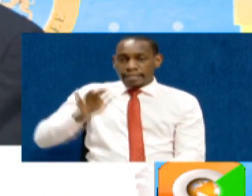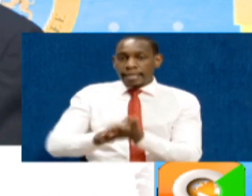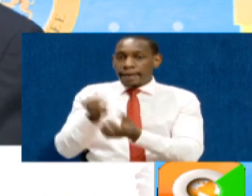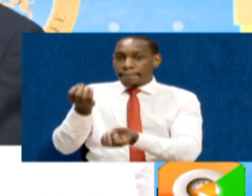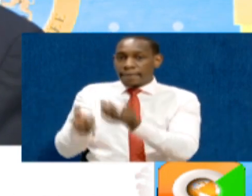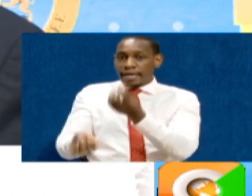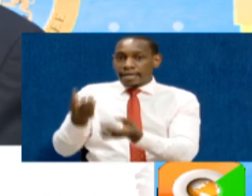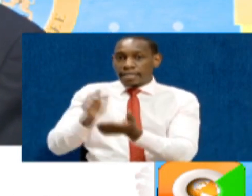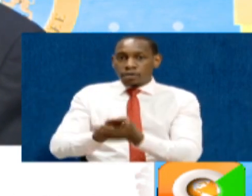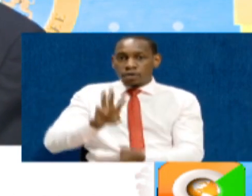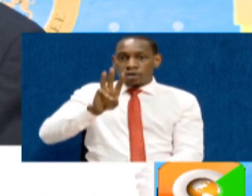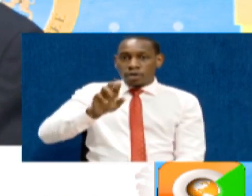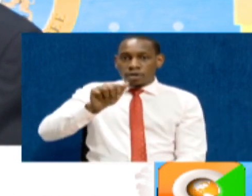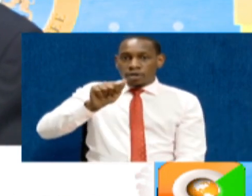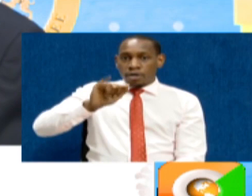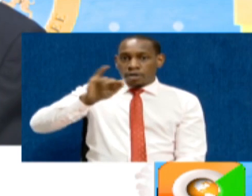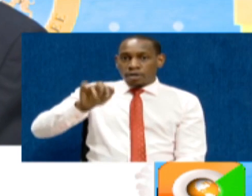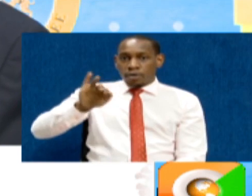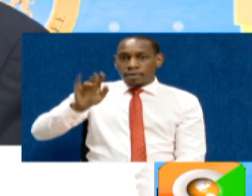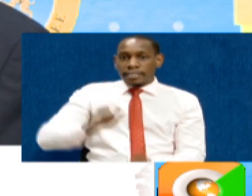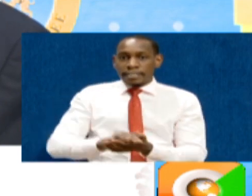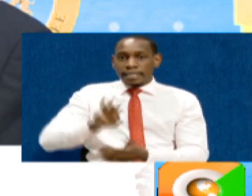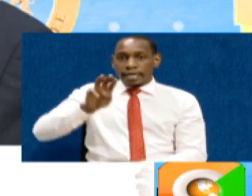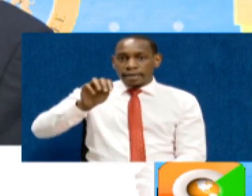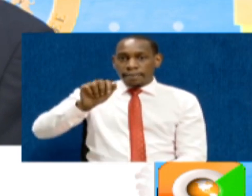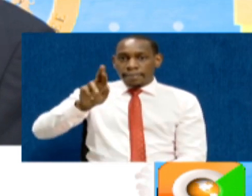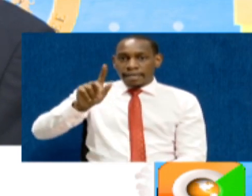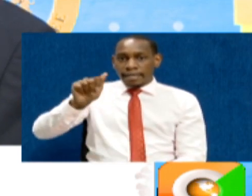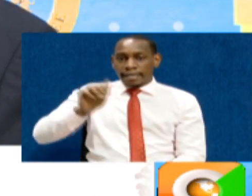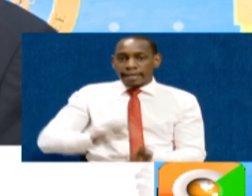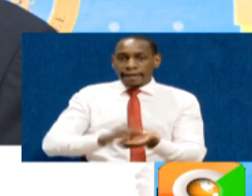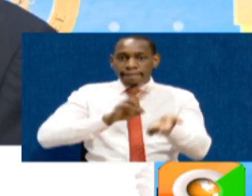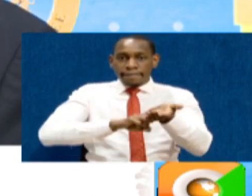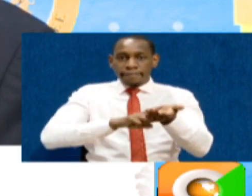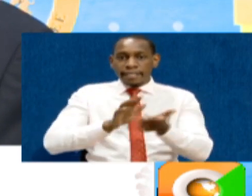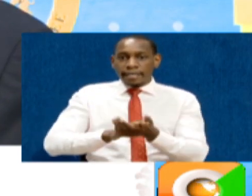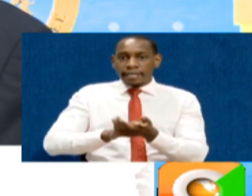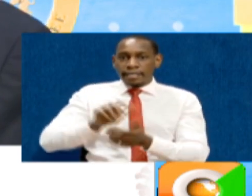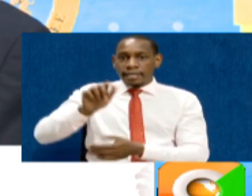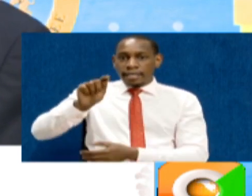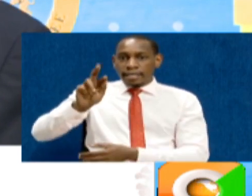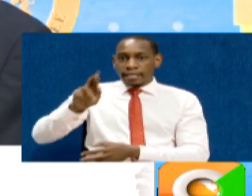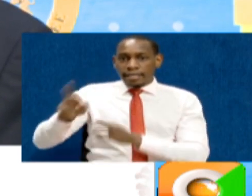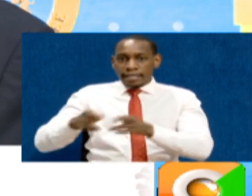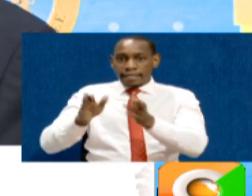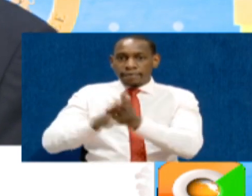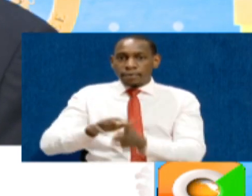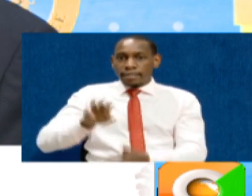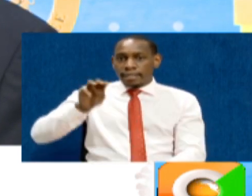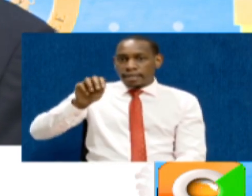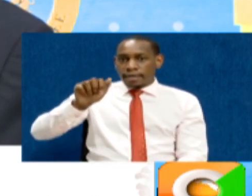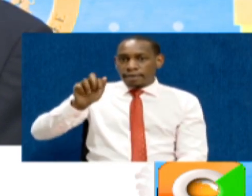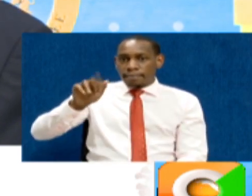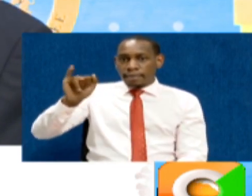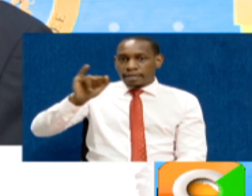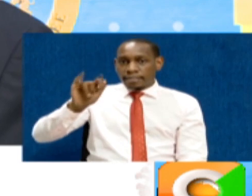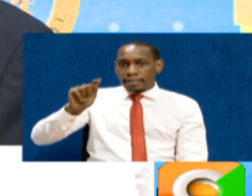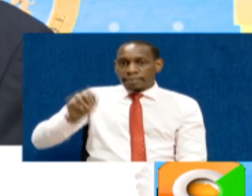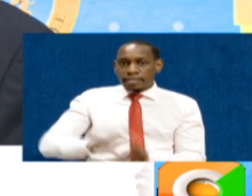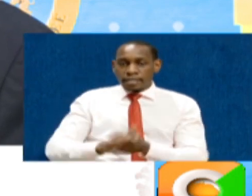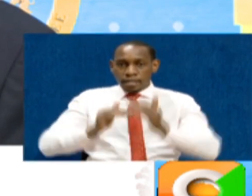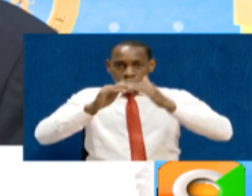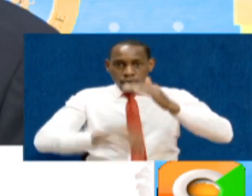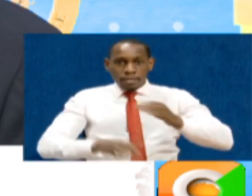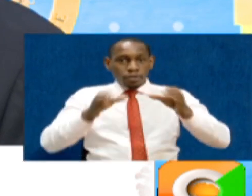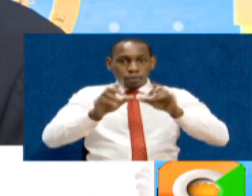Baringo, Wajir, Mandera, Vihiga, Tana River, Nyamira, and Marsabit. In the lowest category, as